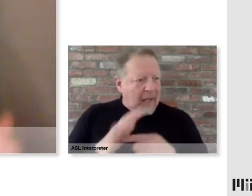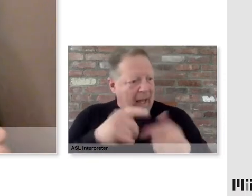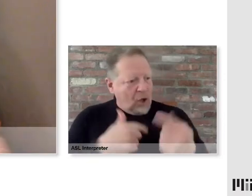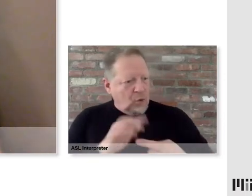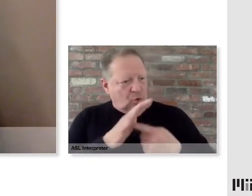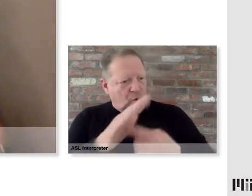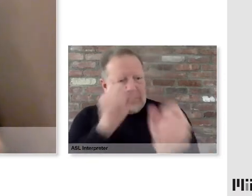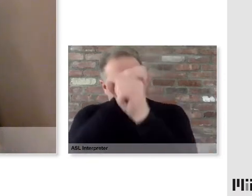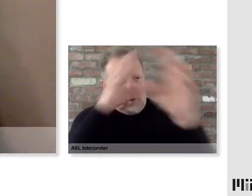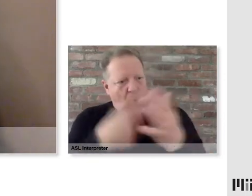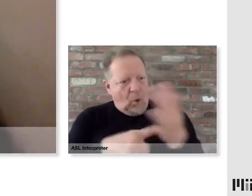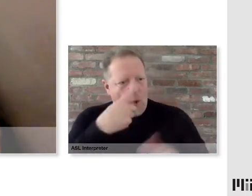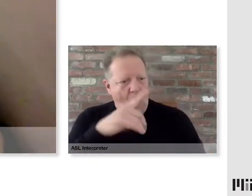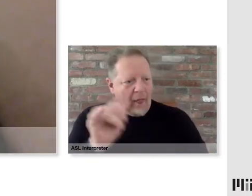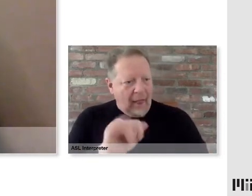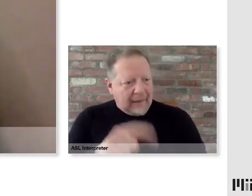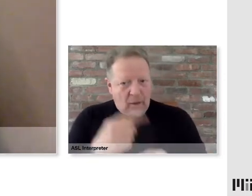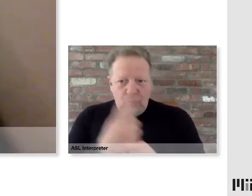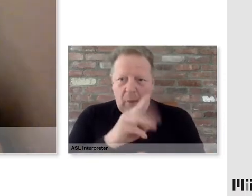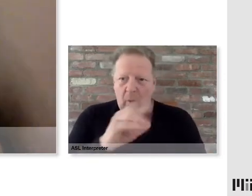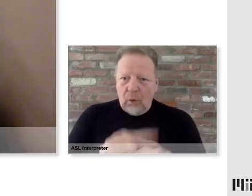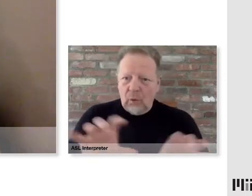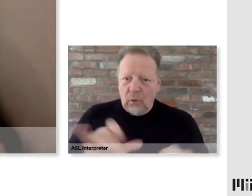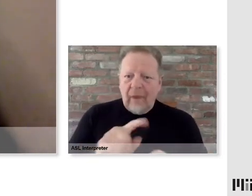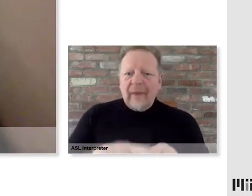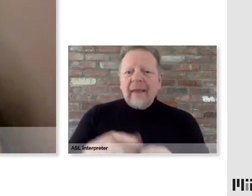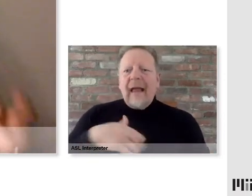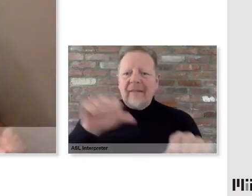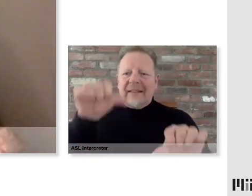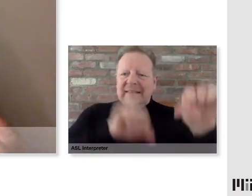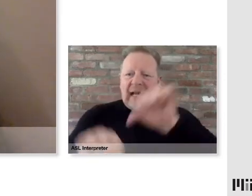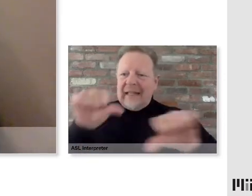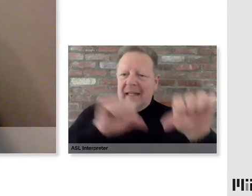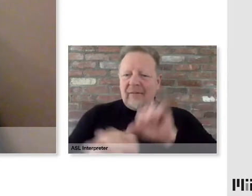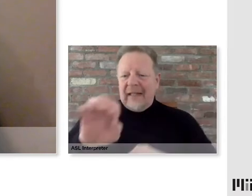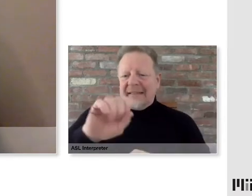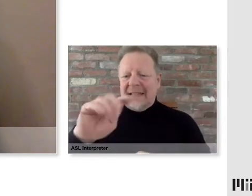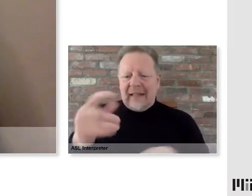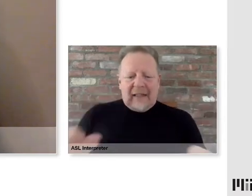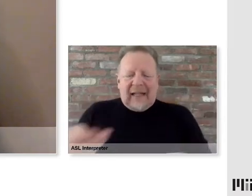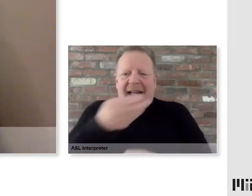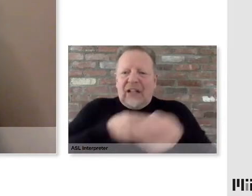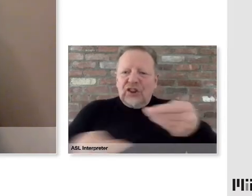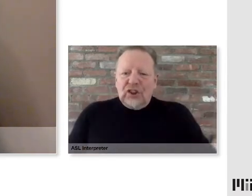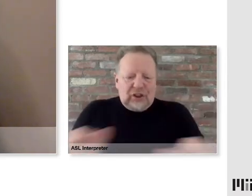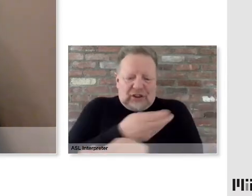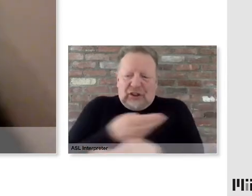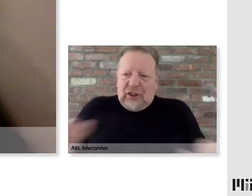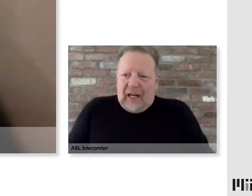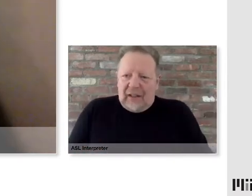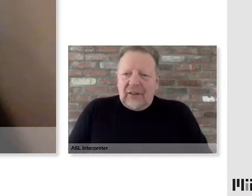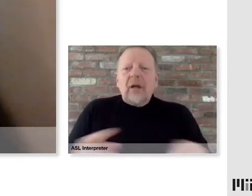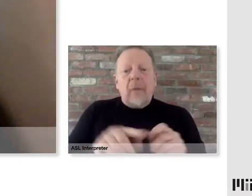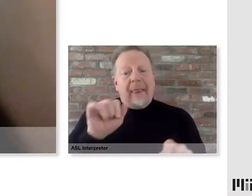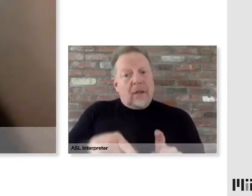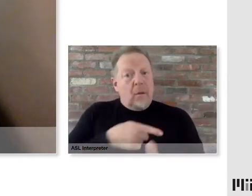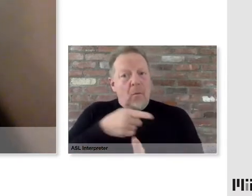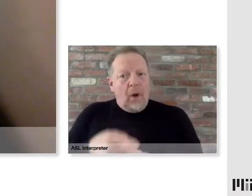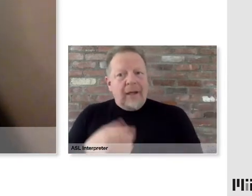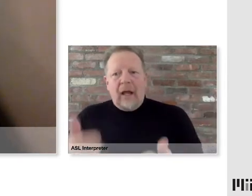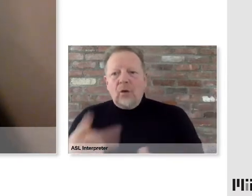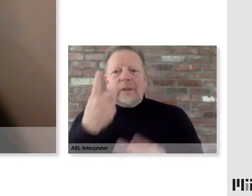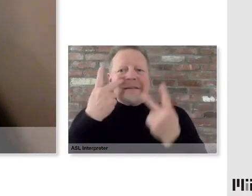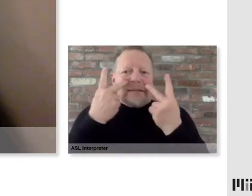the proper way to do it? And then there is a scientific aesthetic exchange. This has been happening. But at this point, now we're seeing